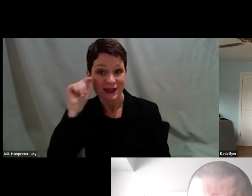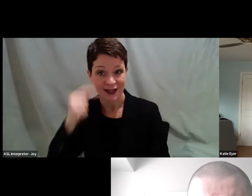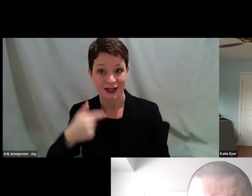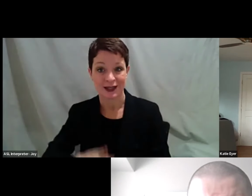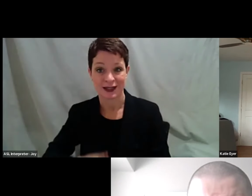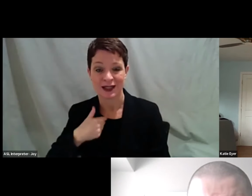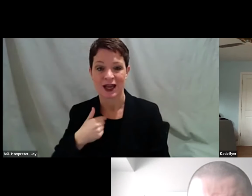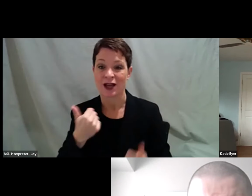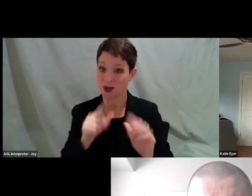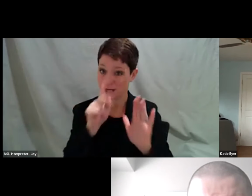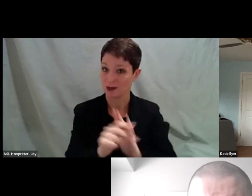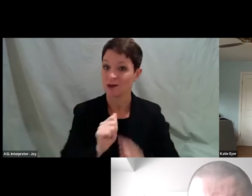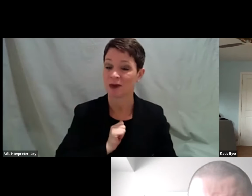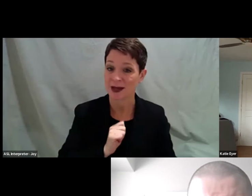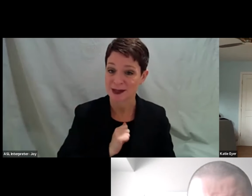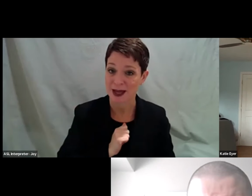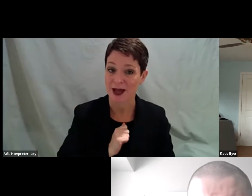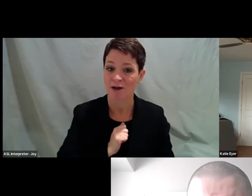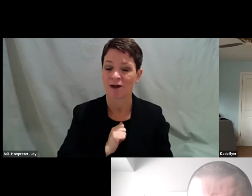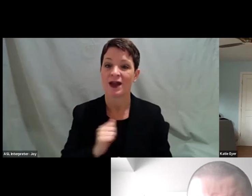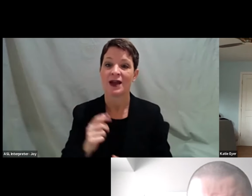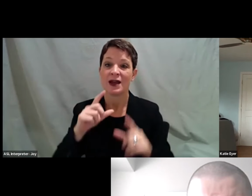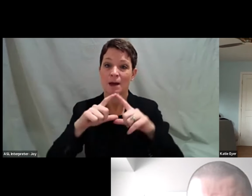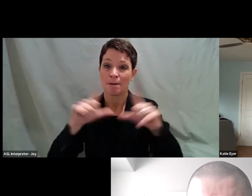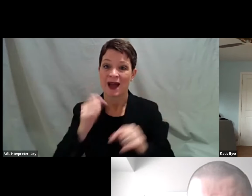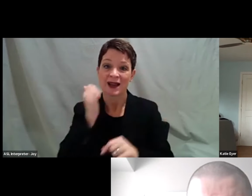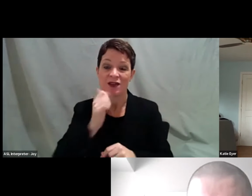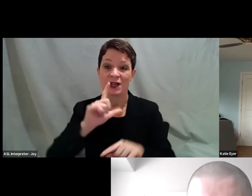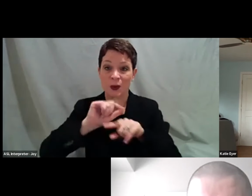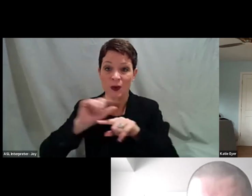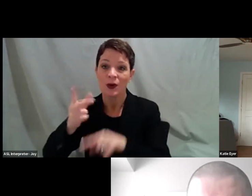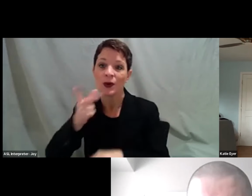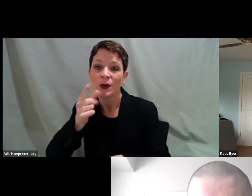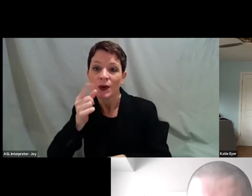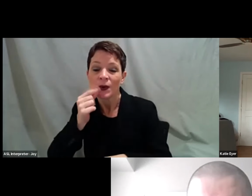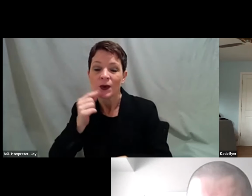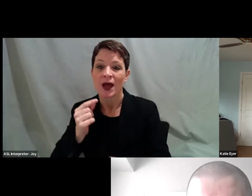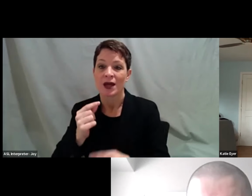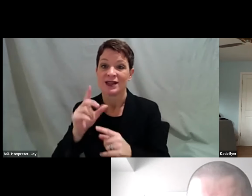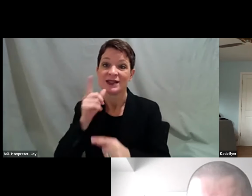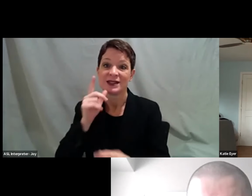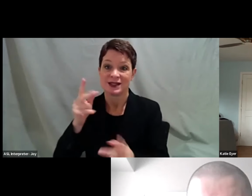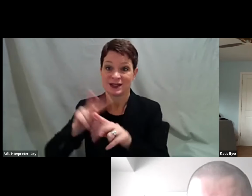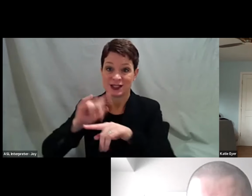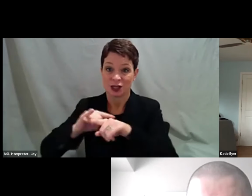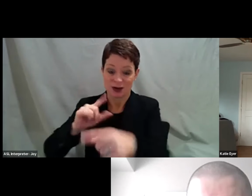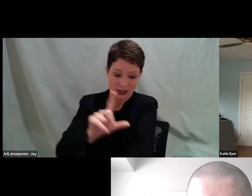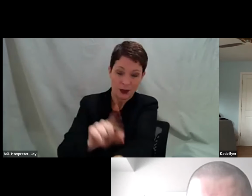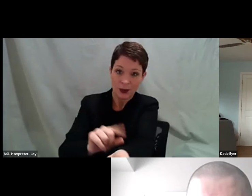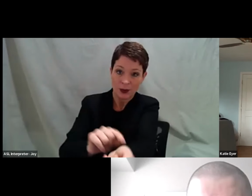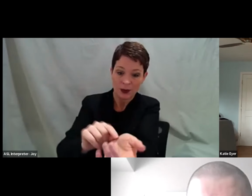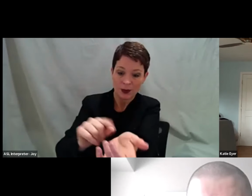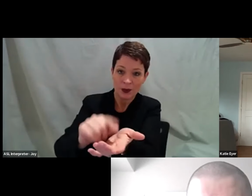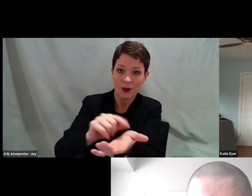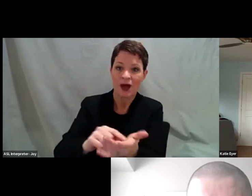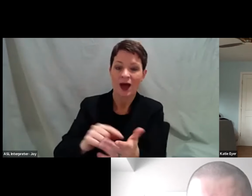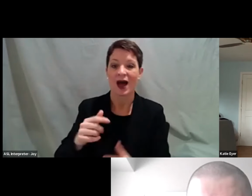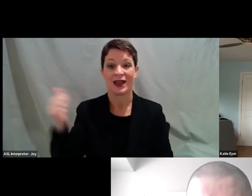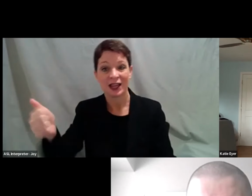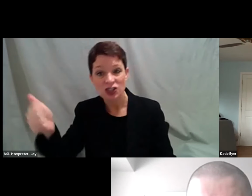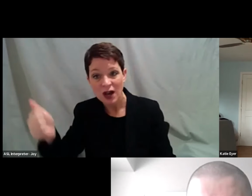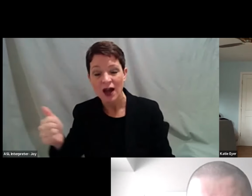made suicide attempts. I was a pack-a-day smoker who burned cigarettes into her own hand. I hitchhiked, I slept in bushes. I